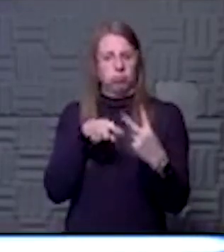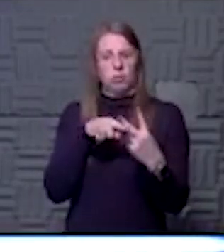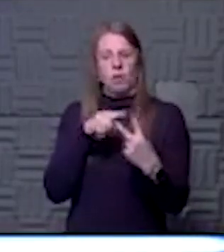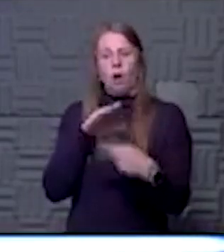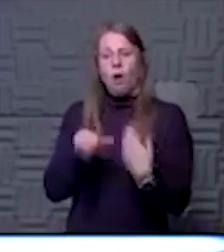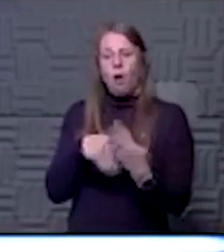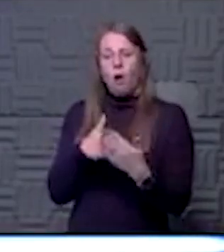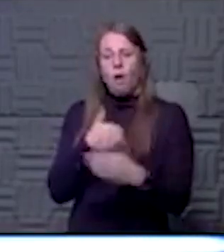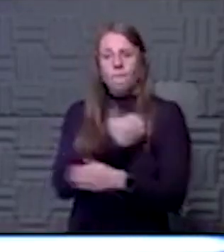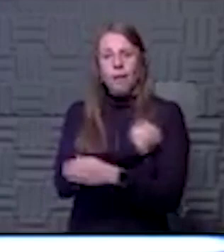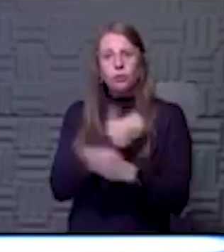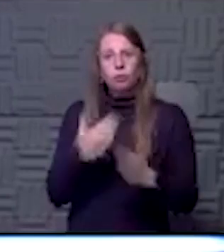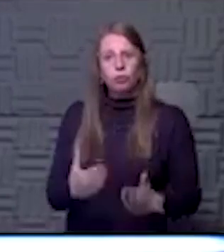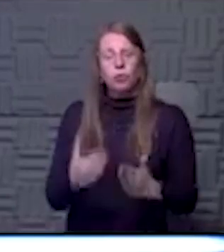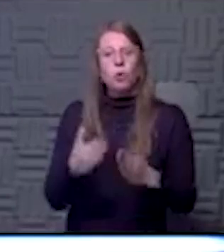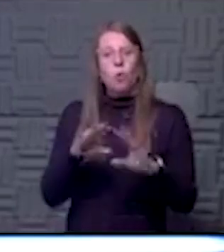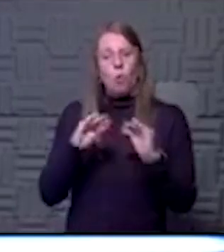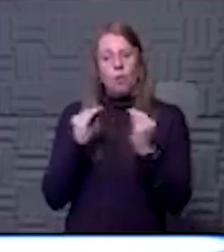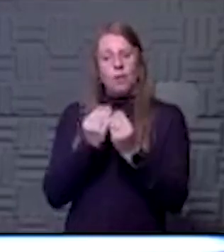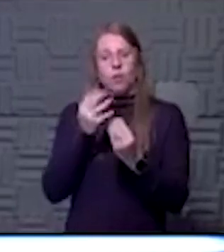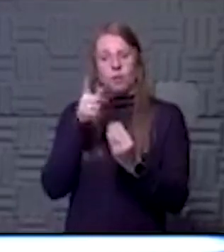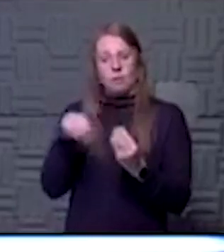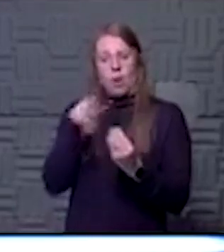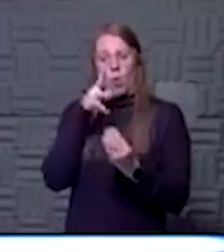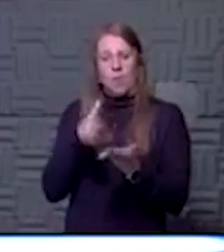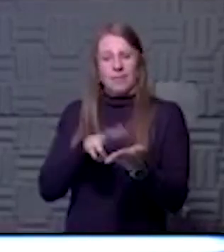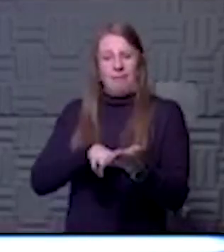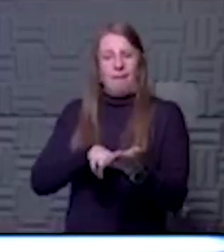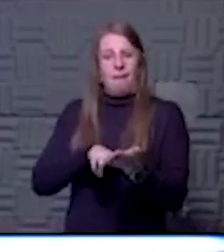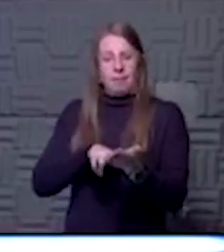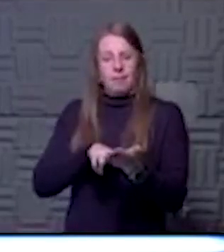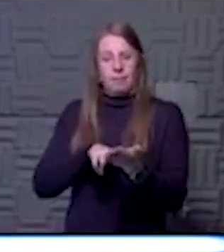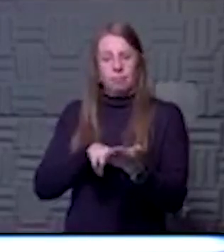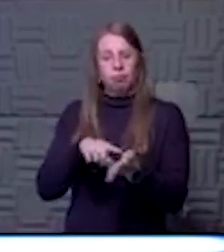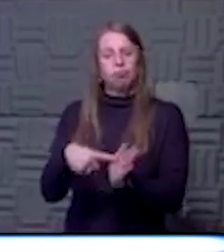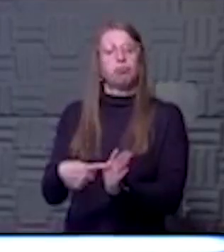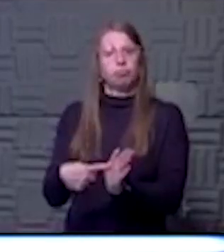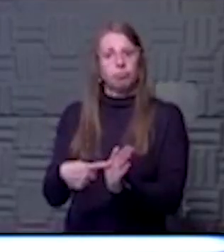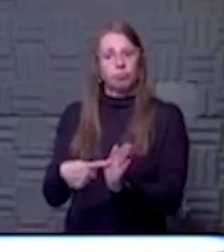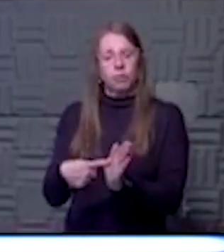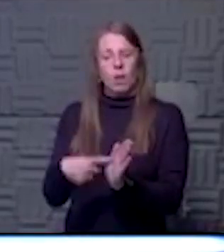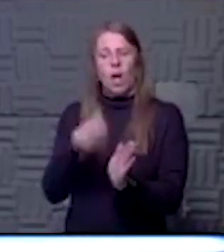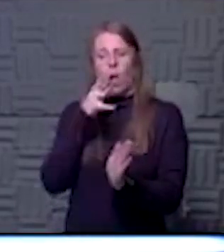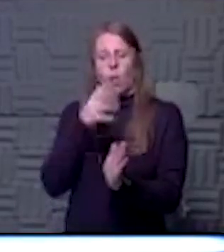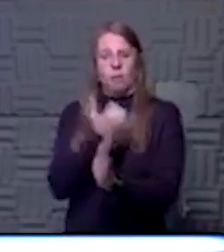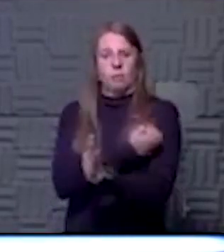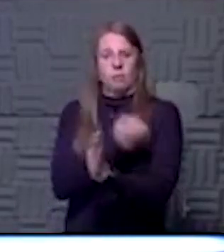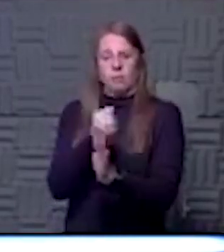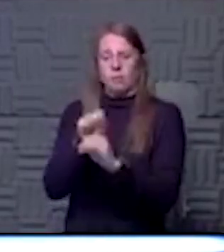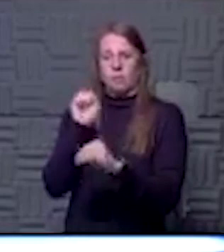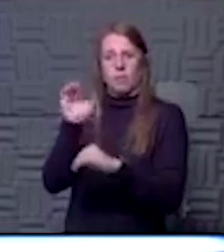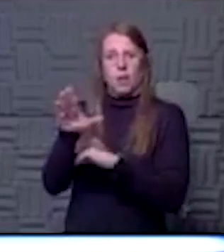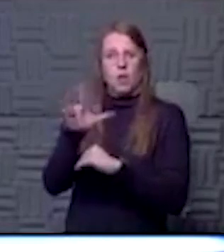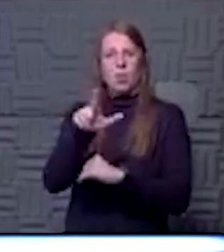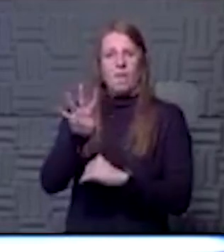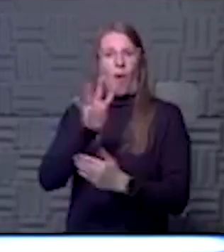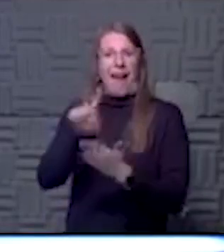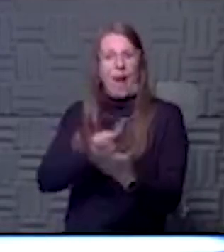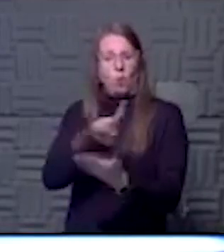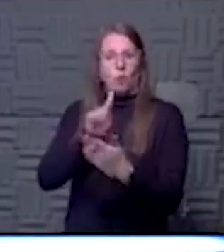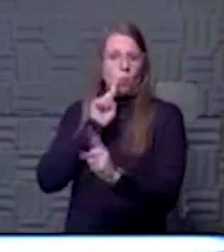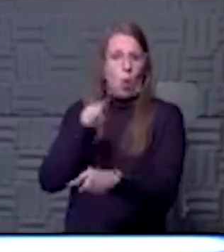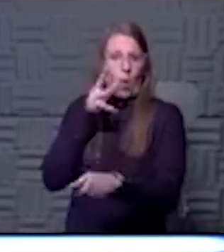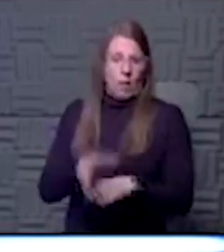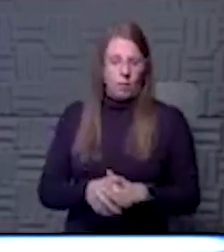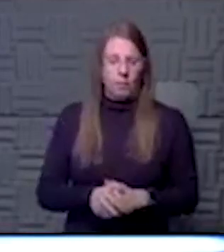vaccinator organizations will sign states that they will submit that administration of a vaccine within 24 hours. So